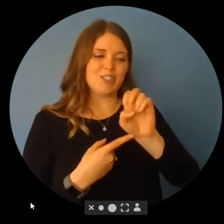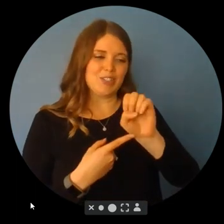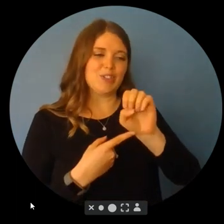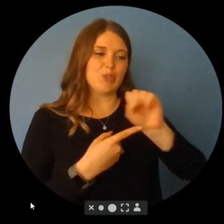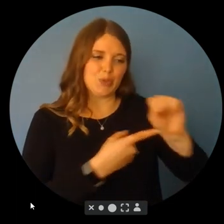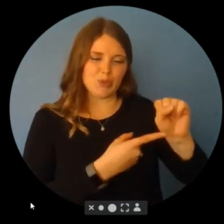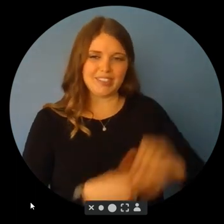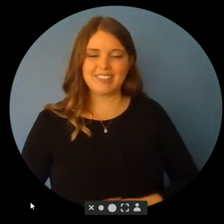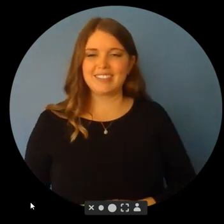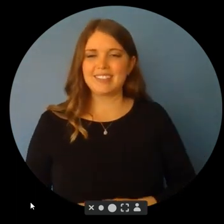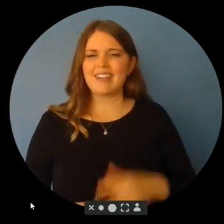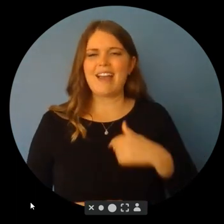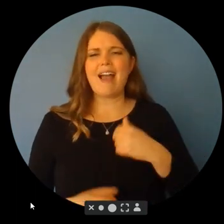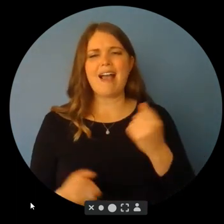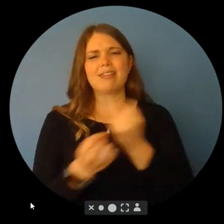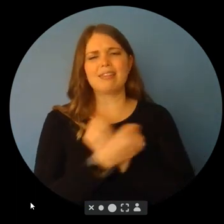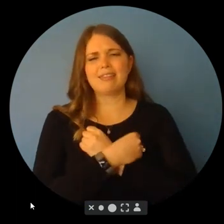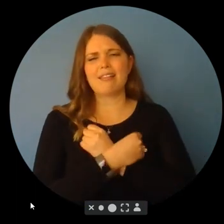I love Dr. Seuss.